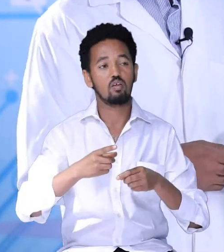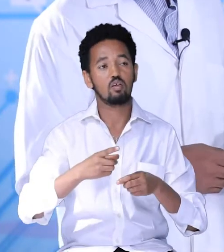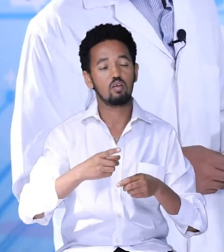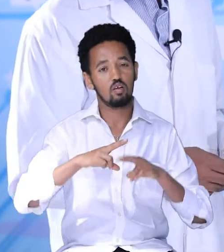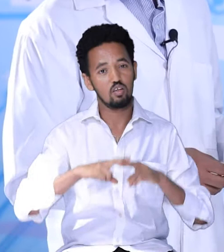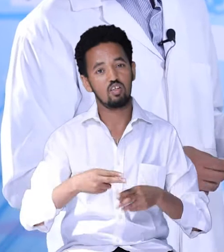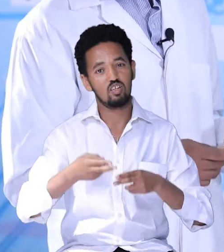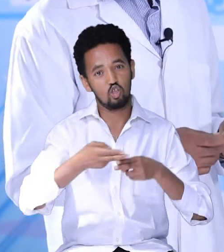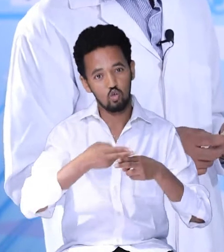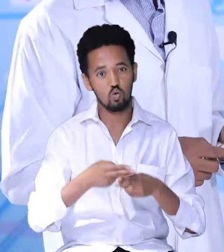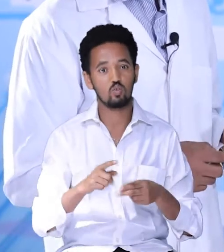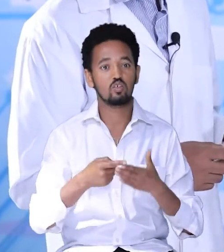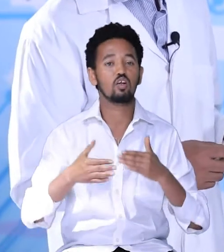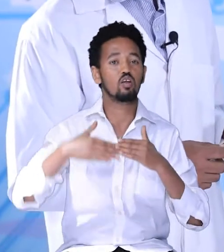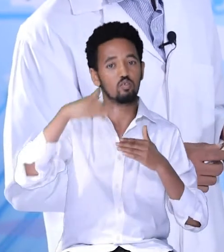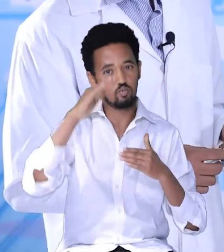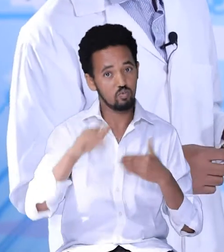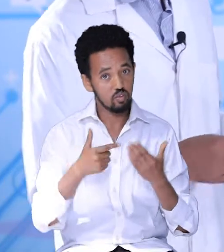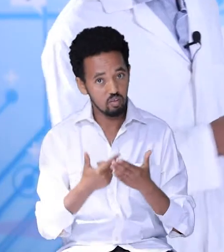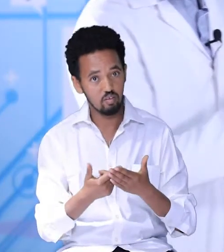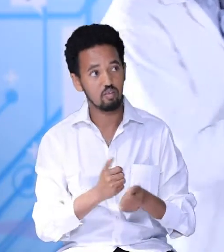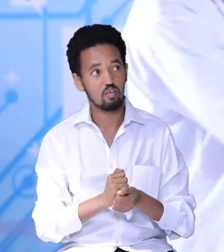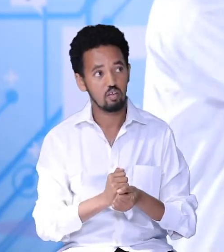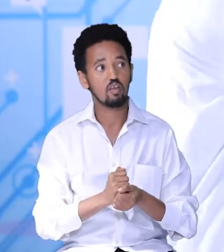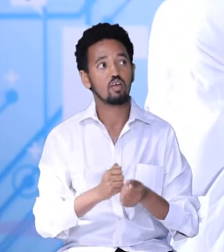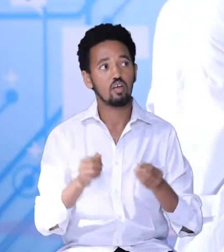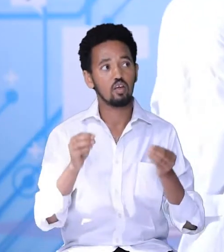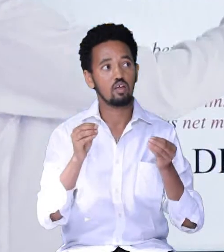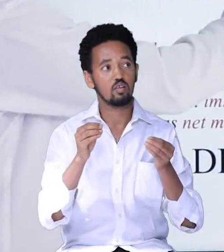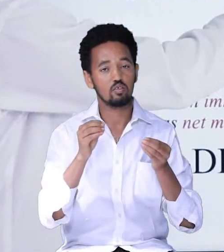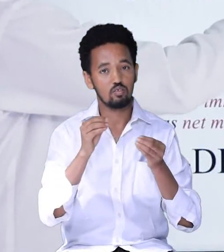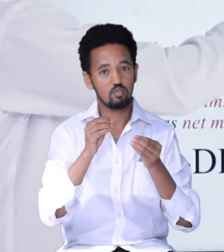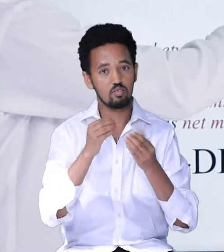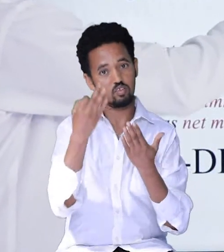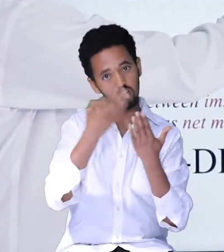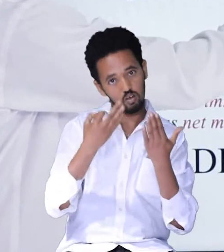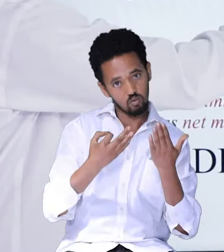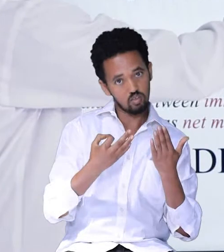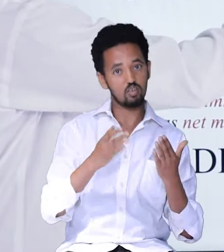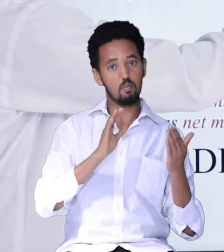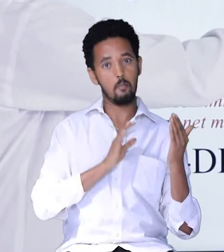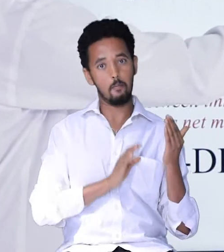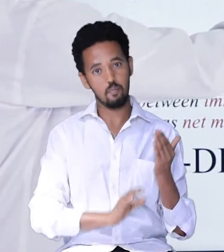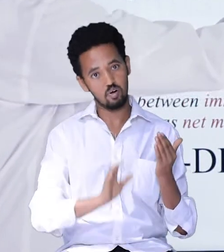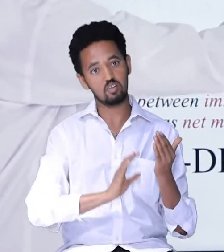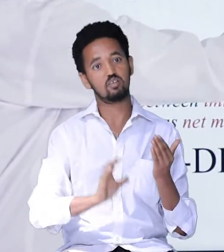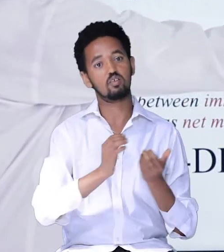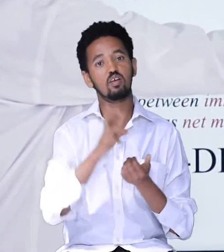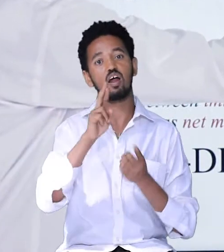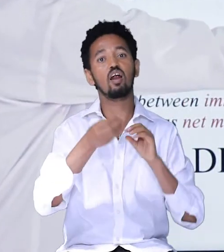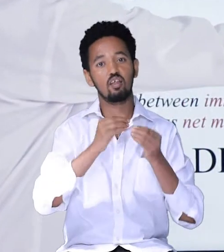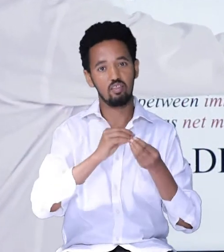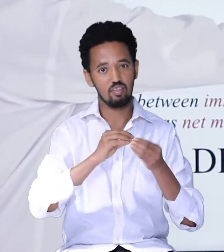In short, the rate of natural increase is calculated by birth rate